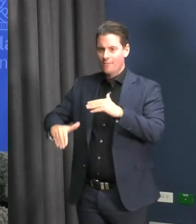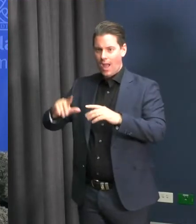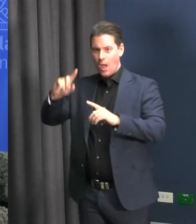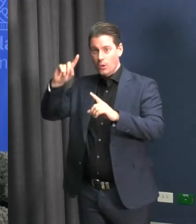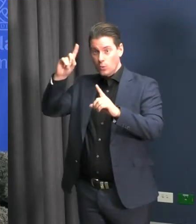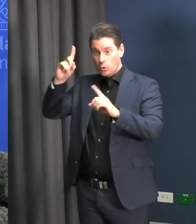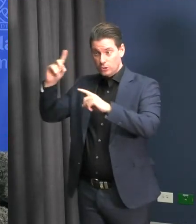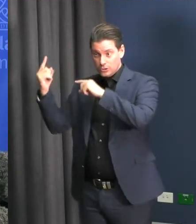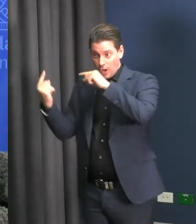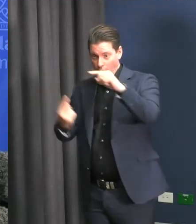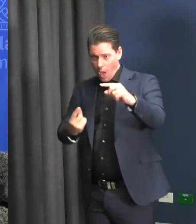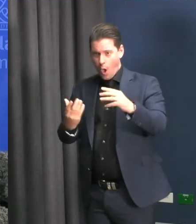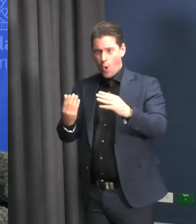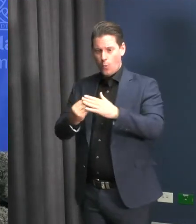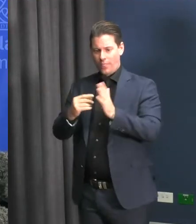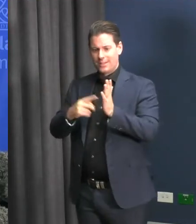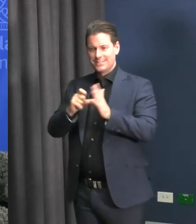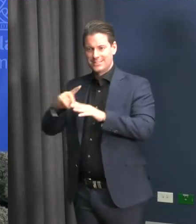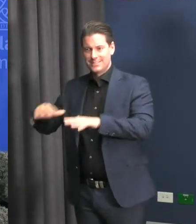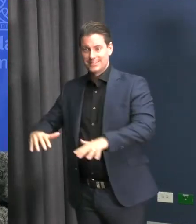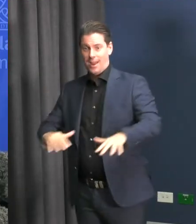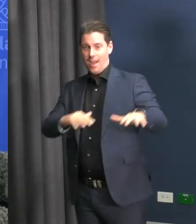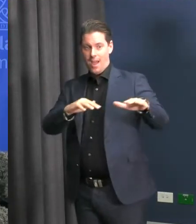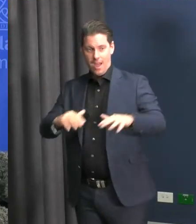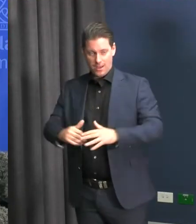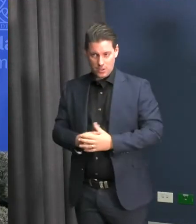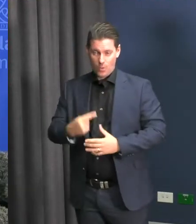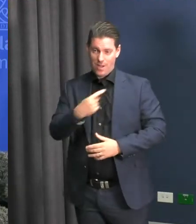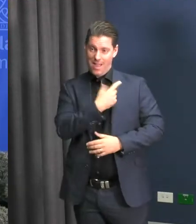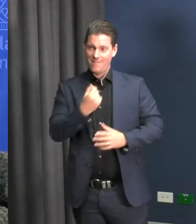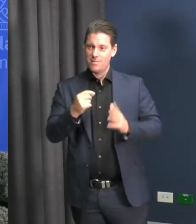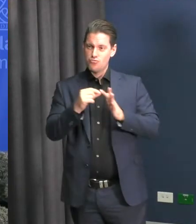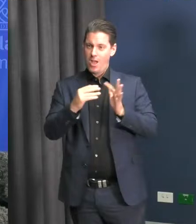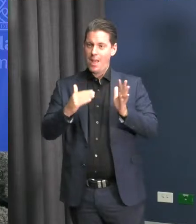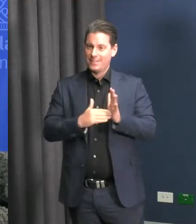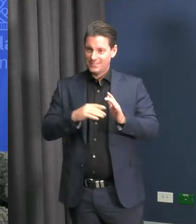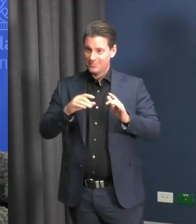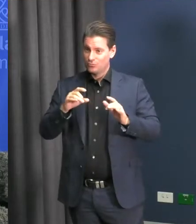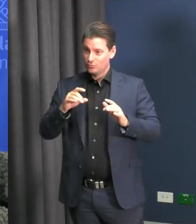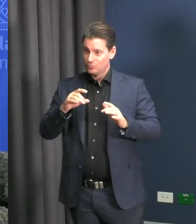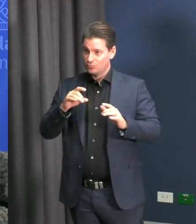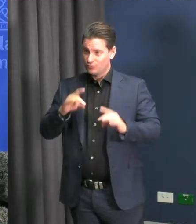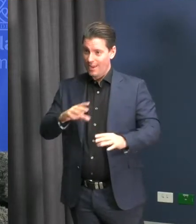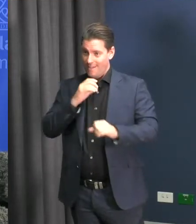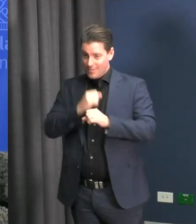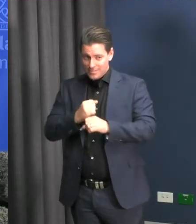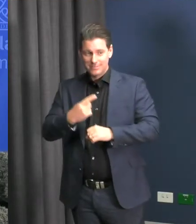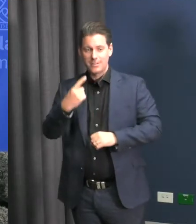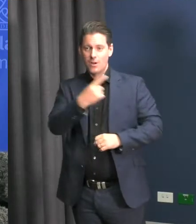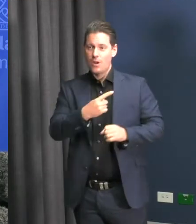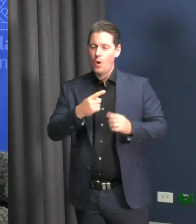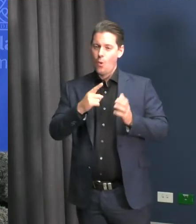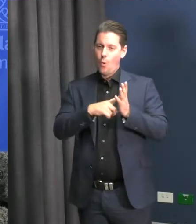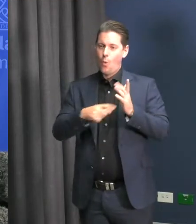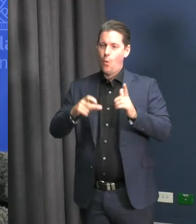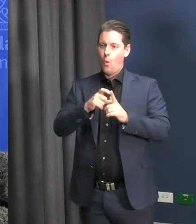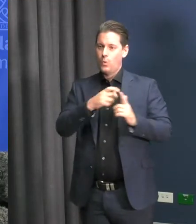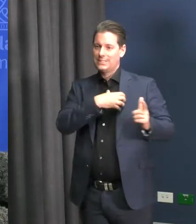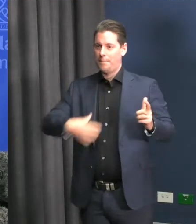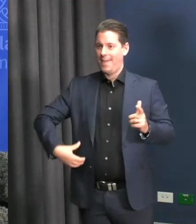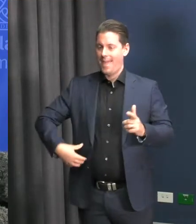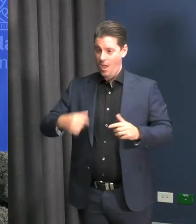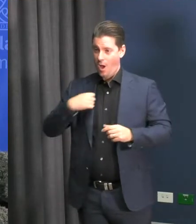as well by the Prime Minister. We're joined by the Lord Mayor, and I'll be going to the Gold Coast shortly after this, and we will